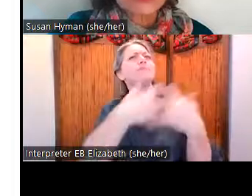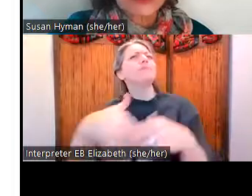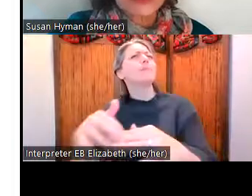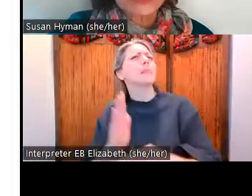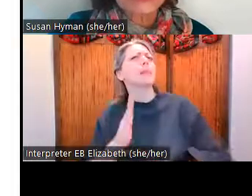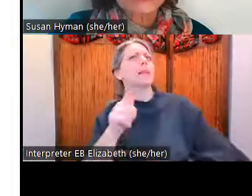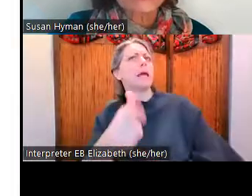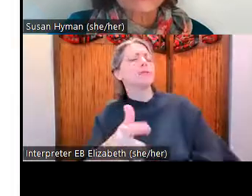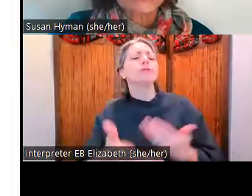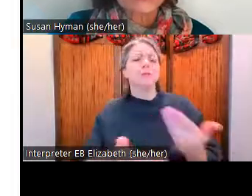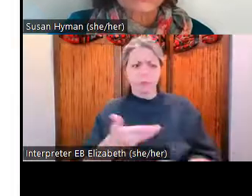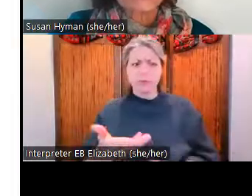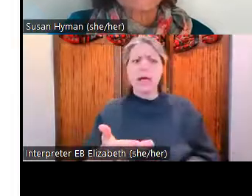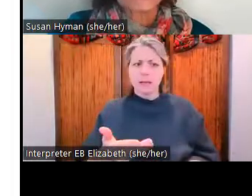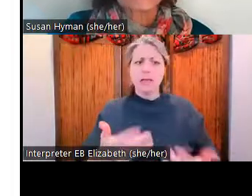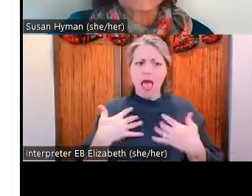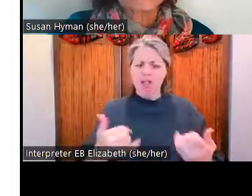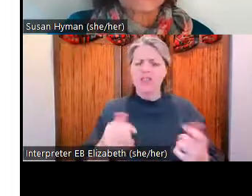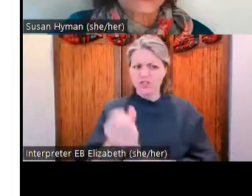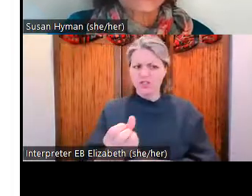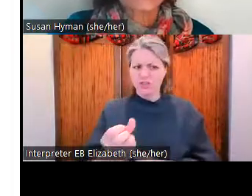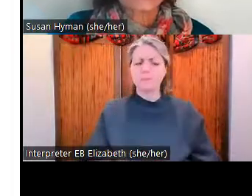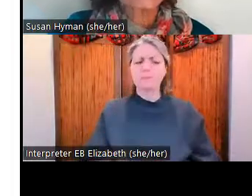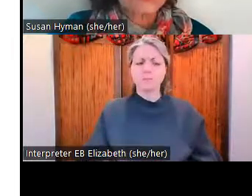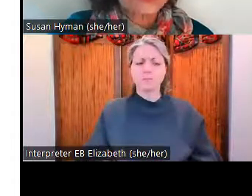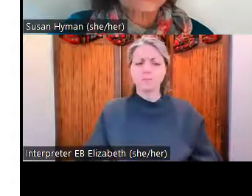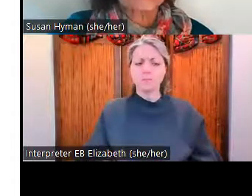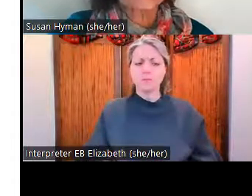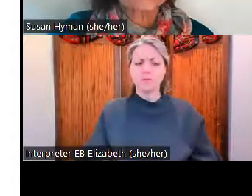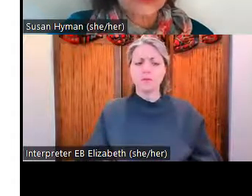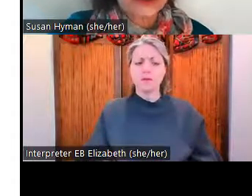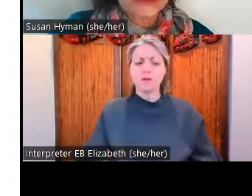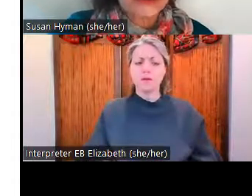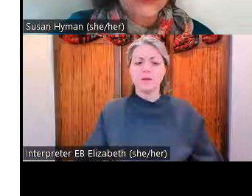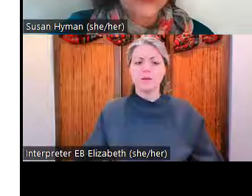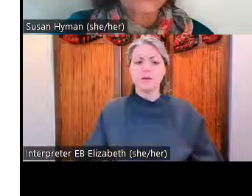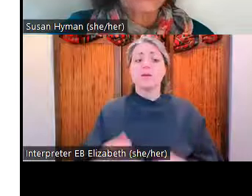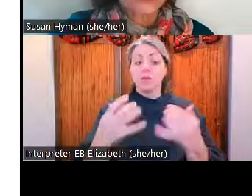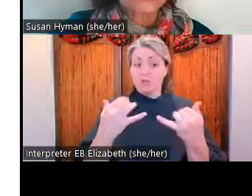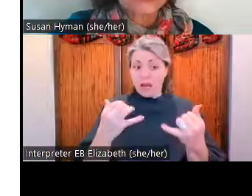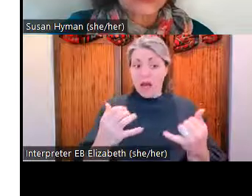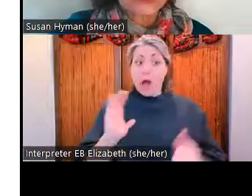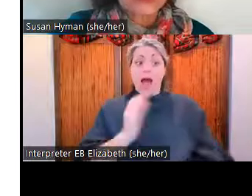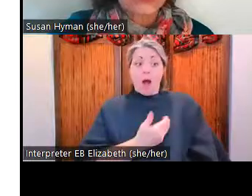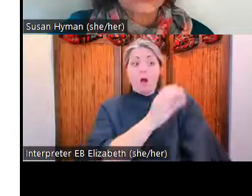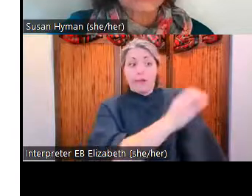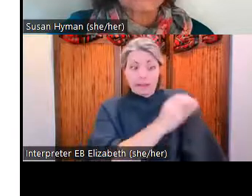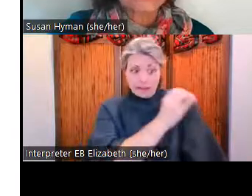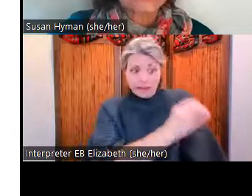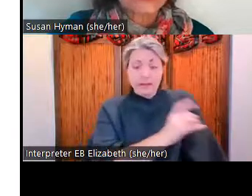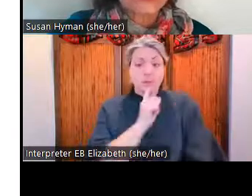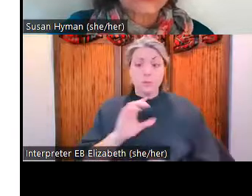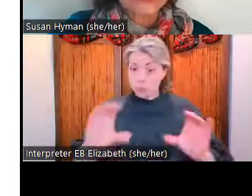something that is being researched right now, including in our clinic, is whether or not